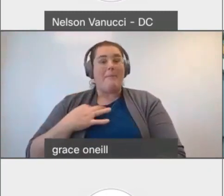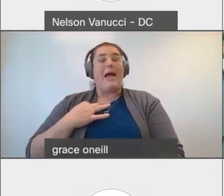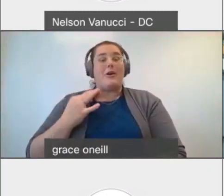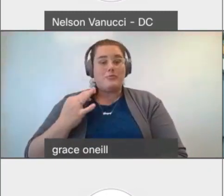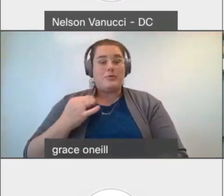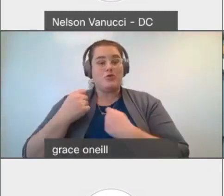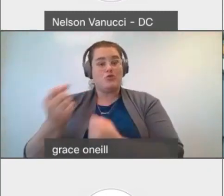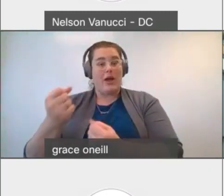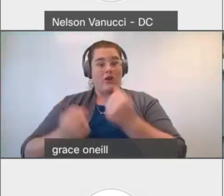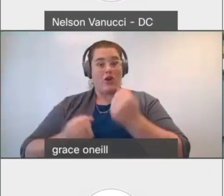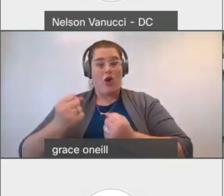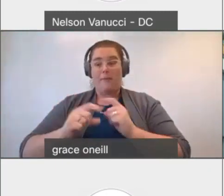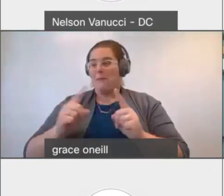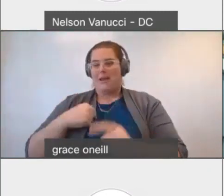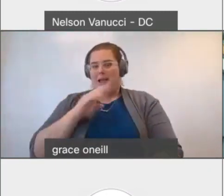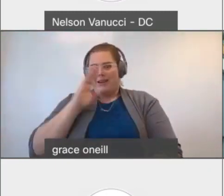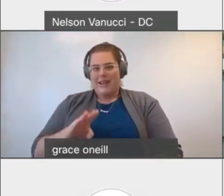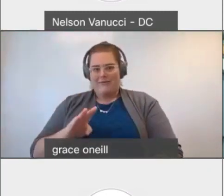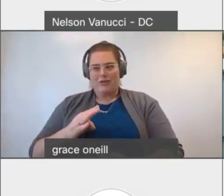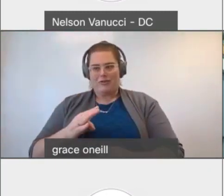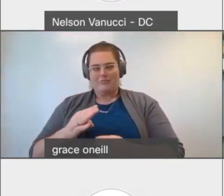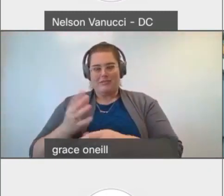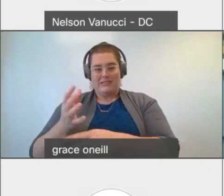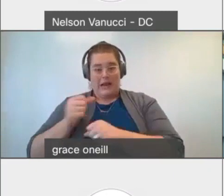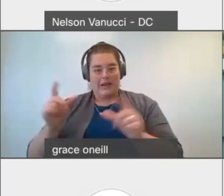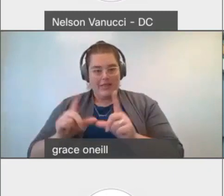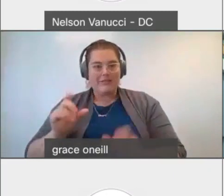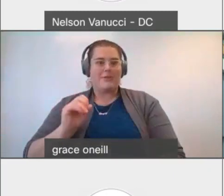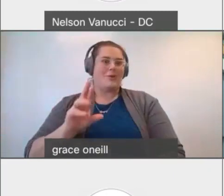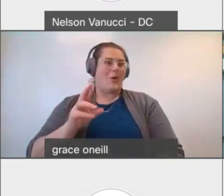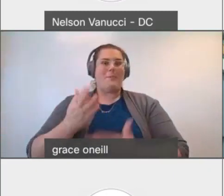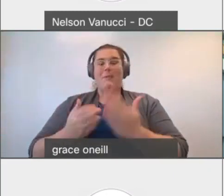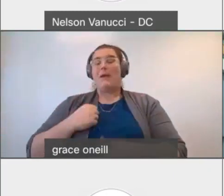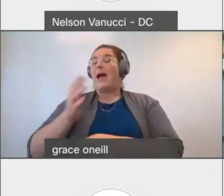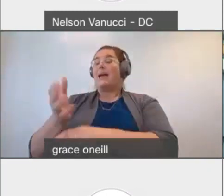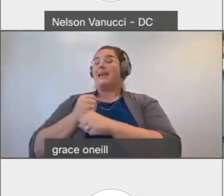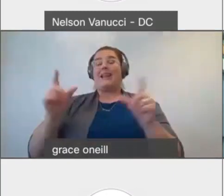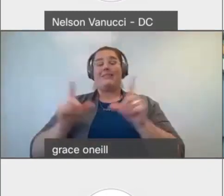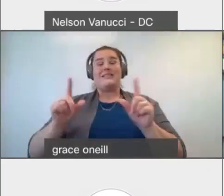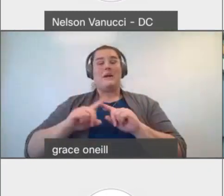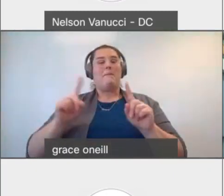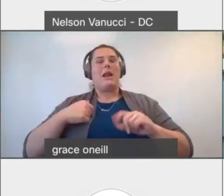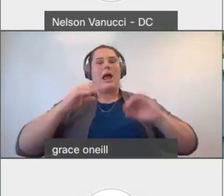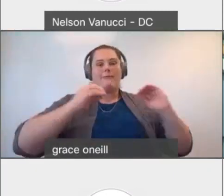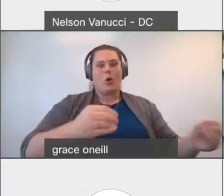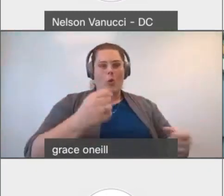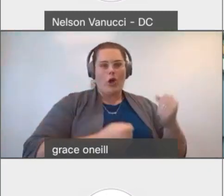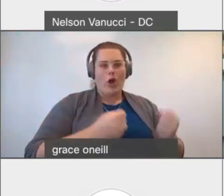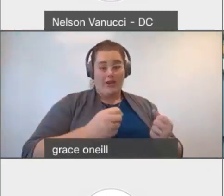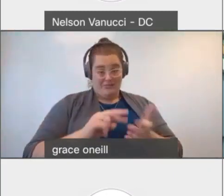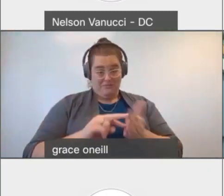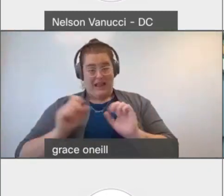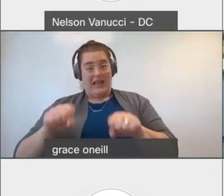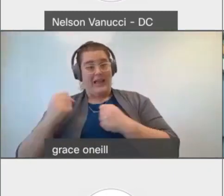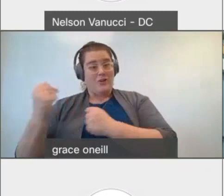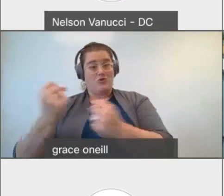but never actually getting a driver's license, or getting a driver's license and not having the car. Do I get to drive? I